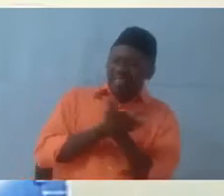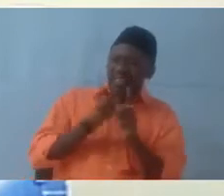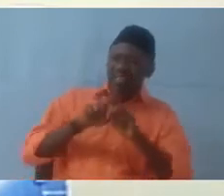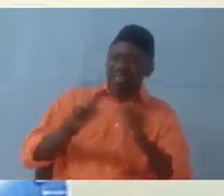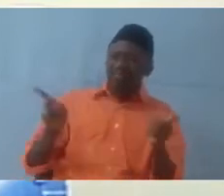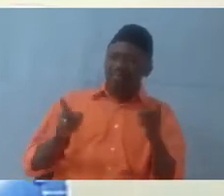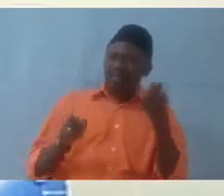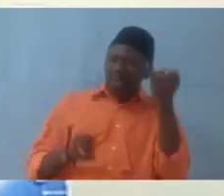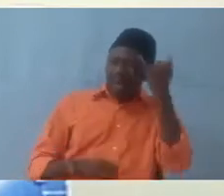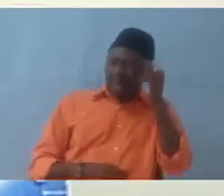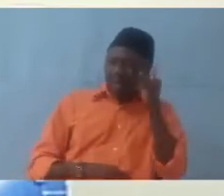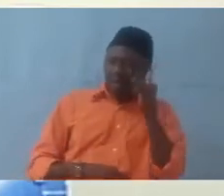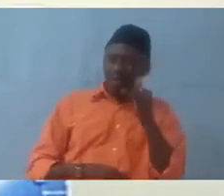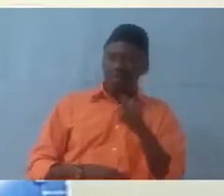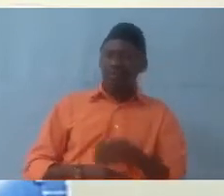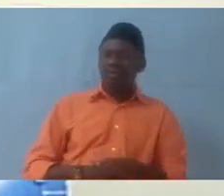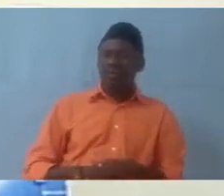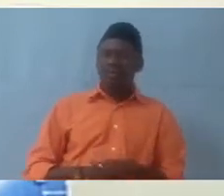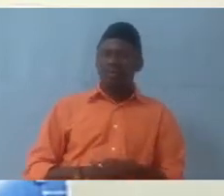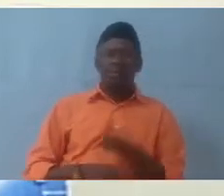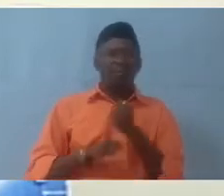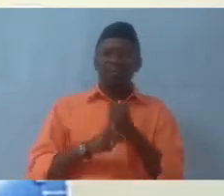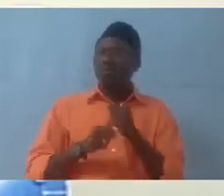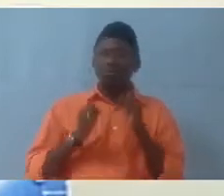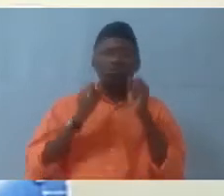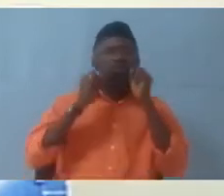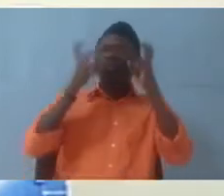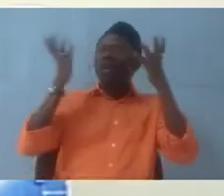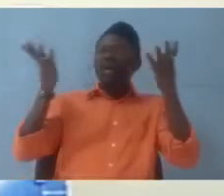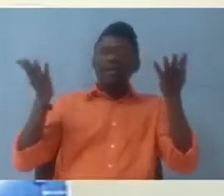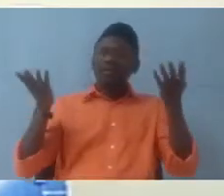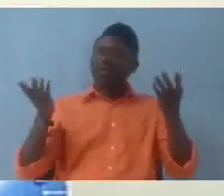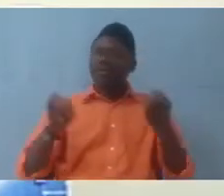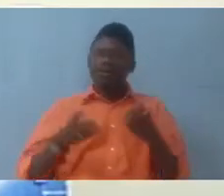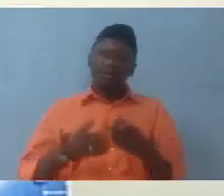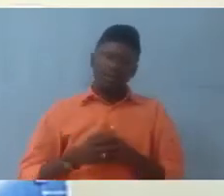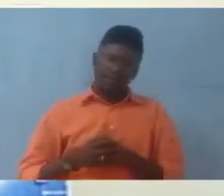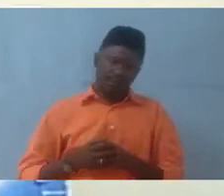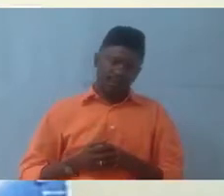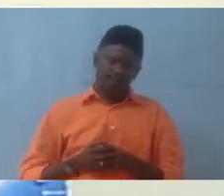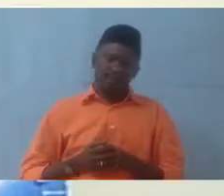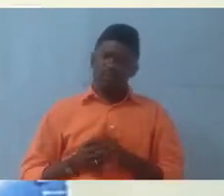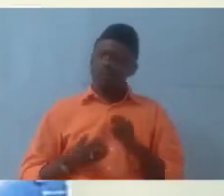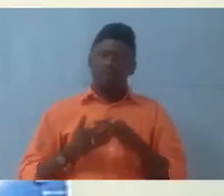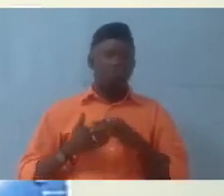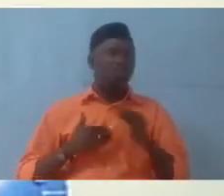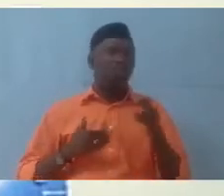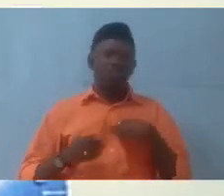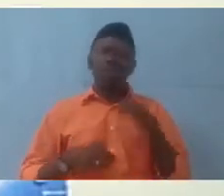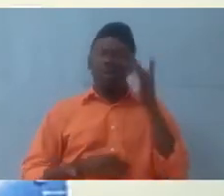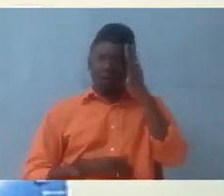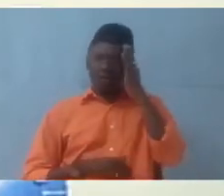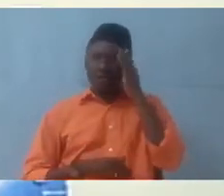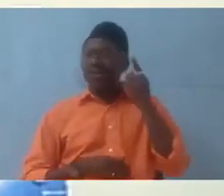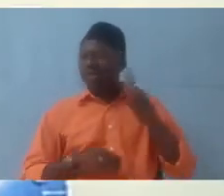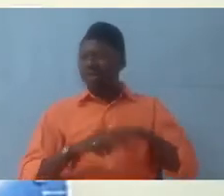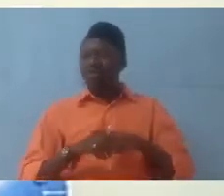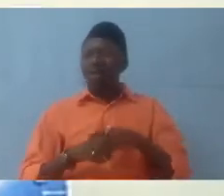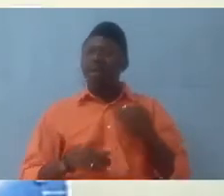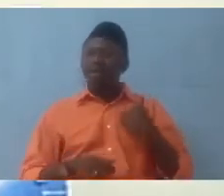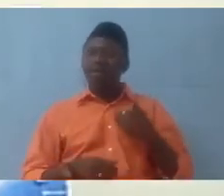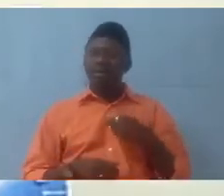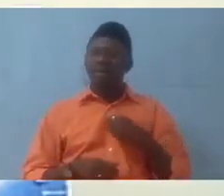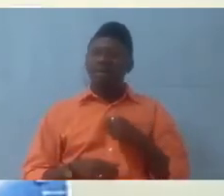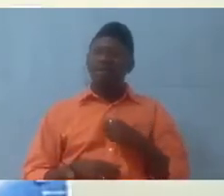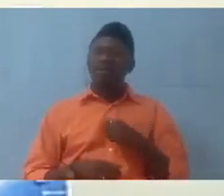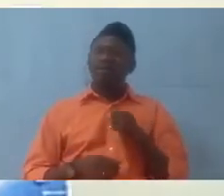it was really surprising. But not that much, because I expect at the time as well, people were